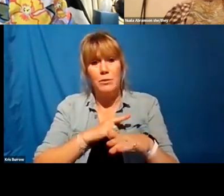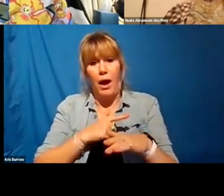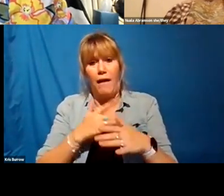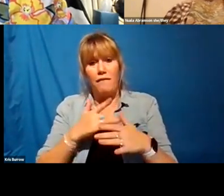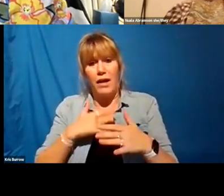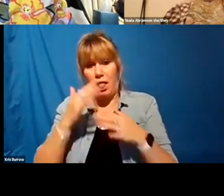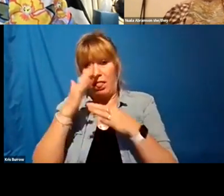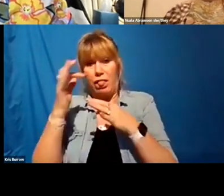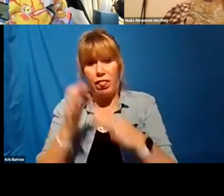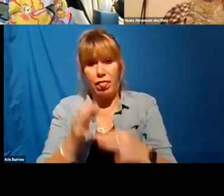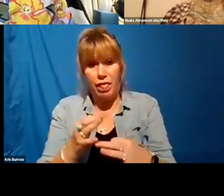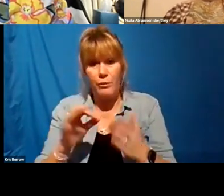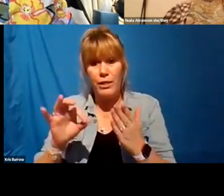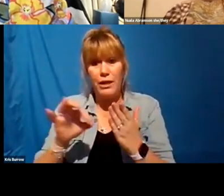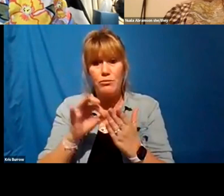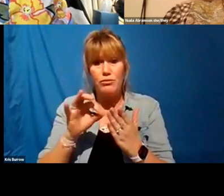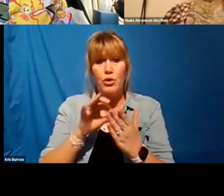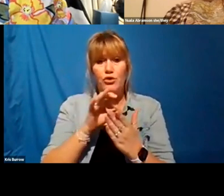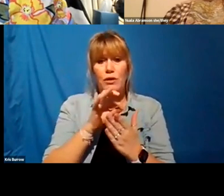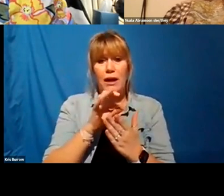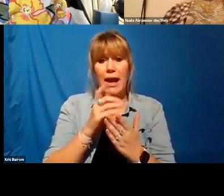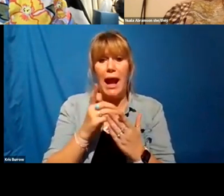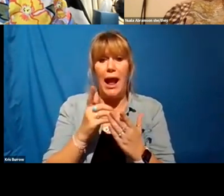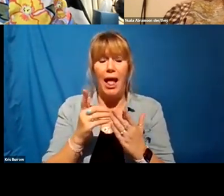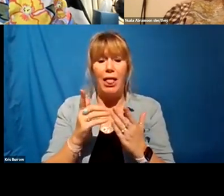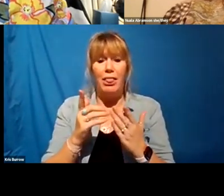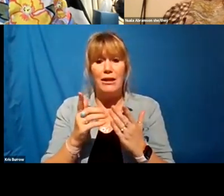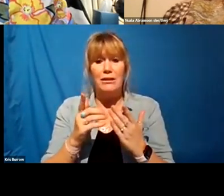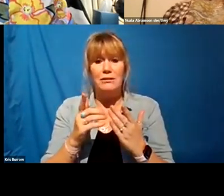then bringing it into a fine art space was,